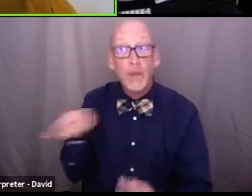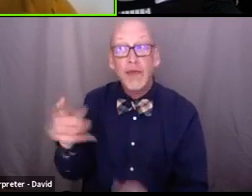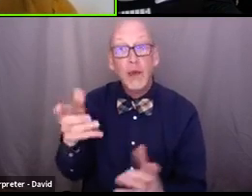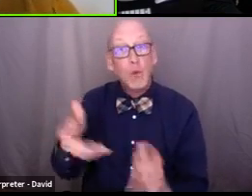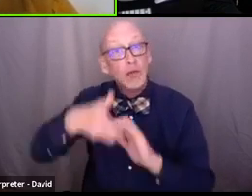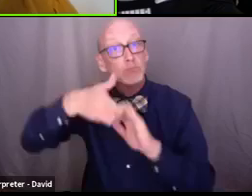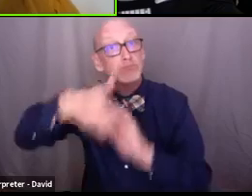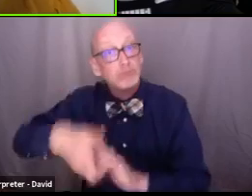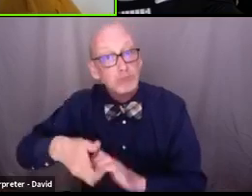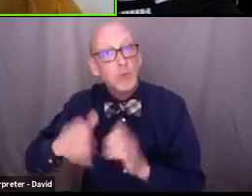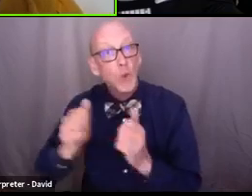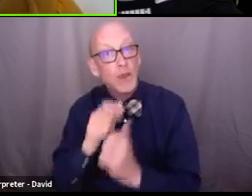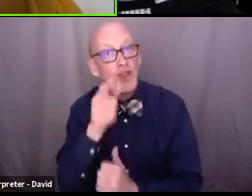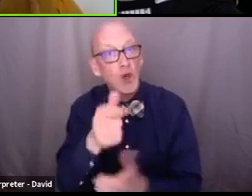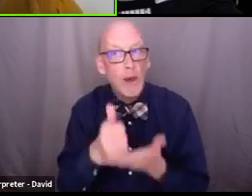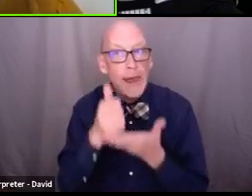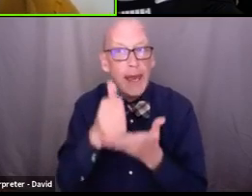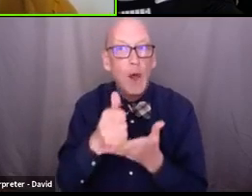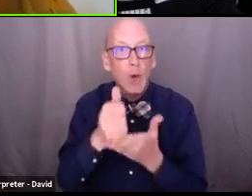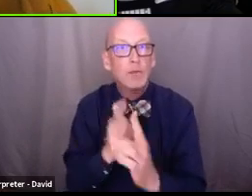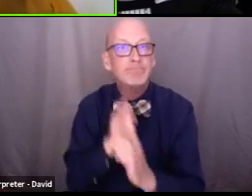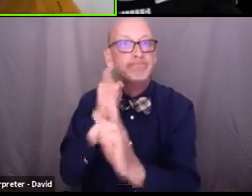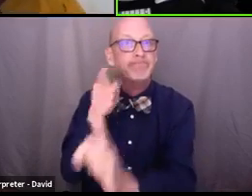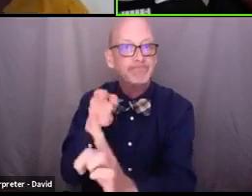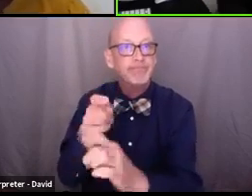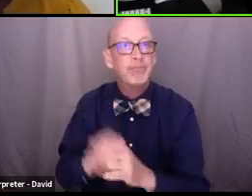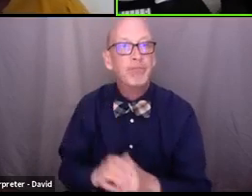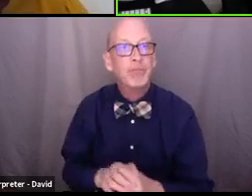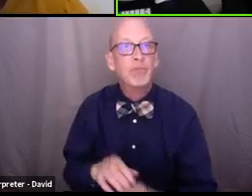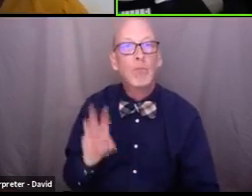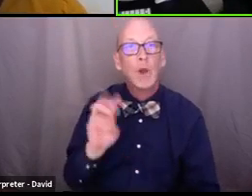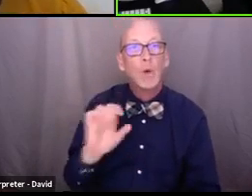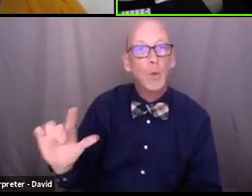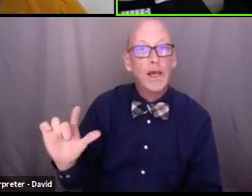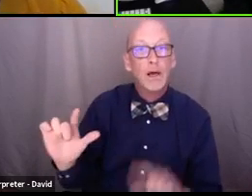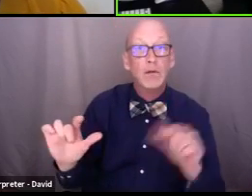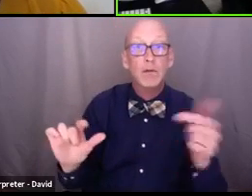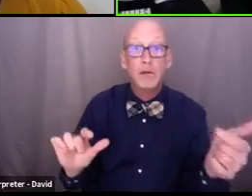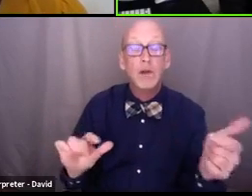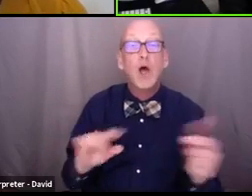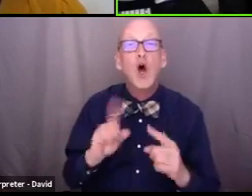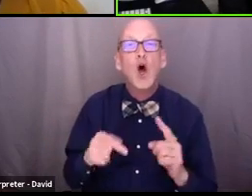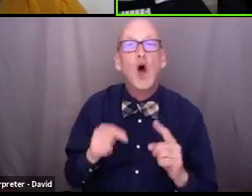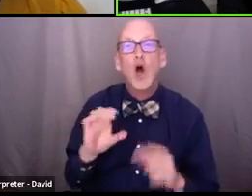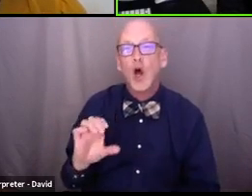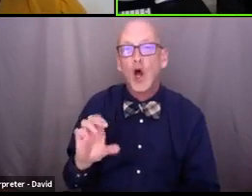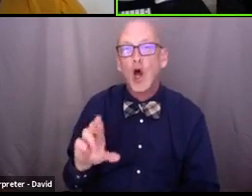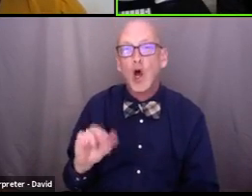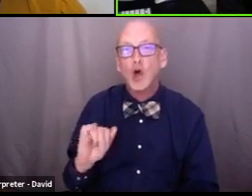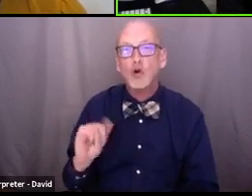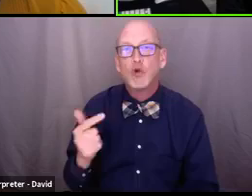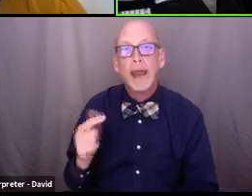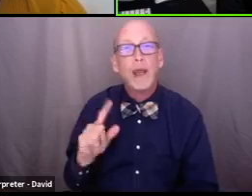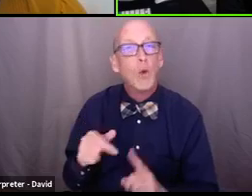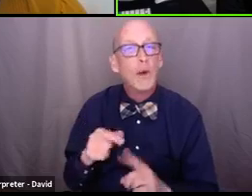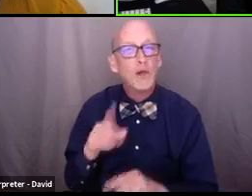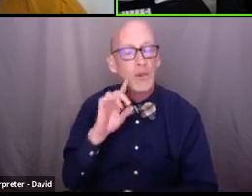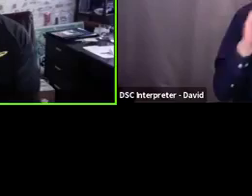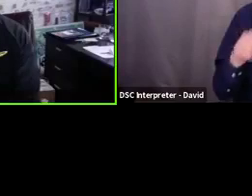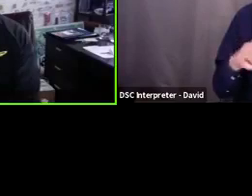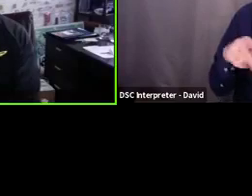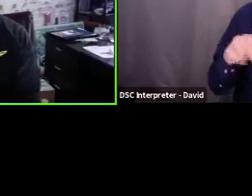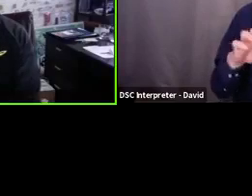partner in helping you reach your goals. And so, Craig, when you think about, or when the community thinks about the Port Authority, most folks